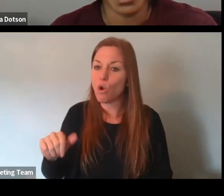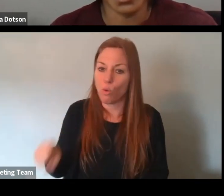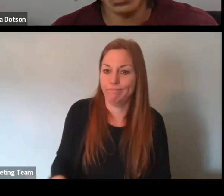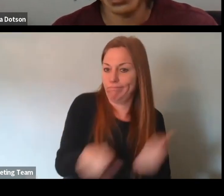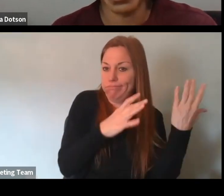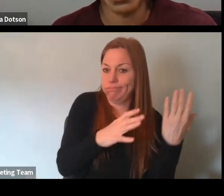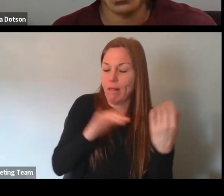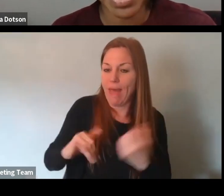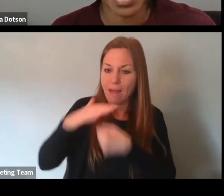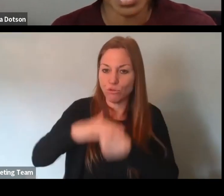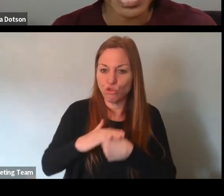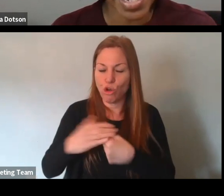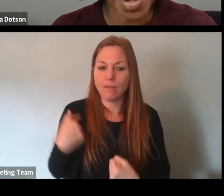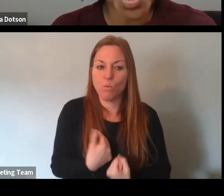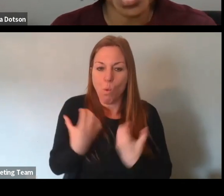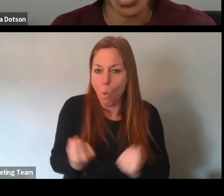this sense of